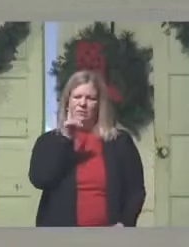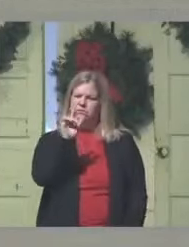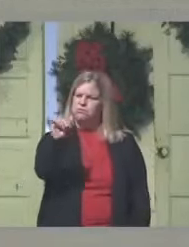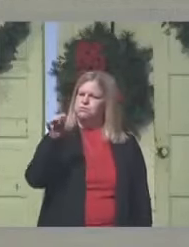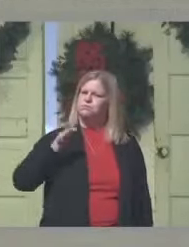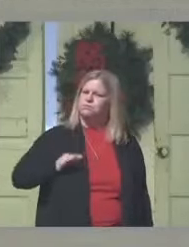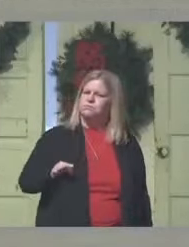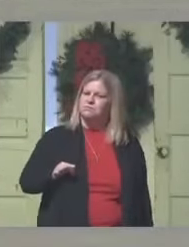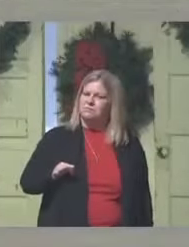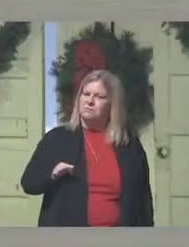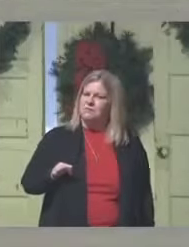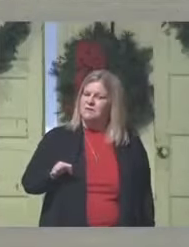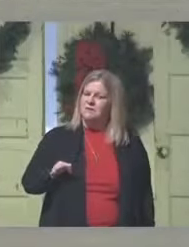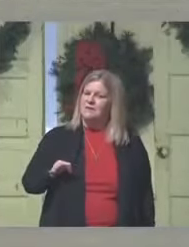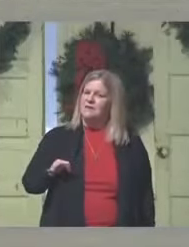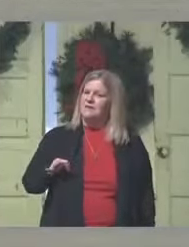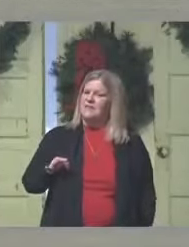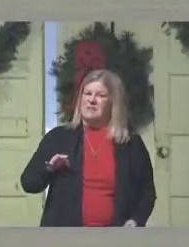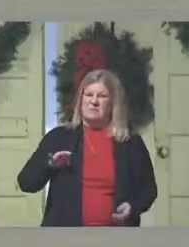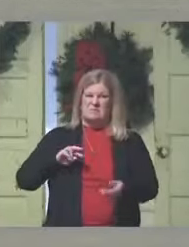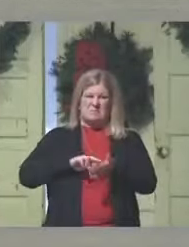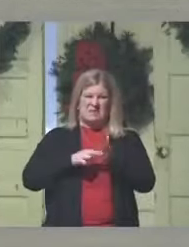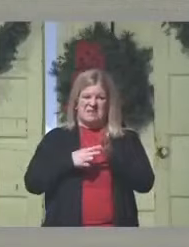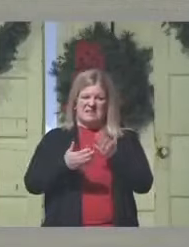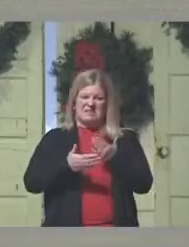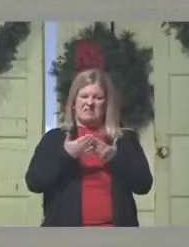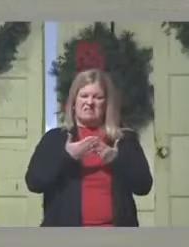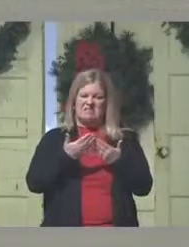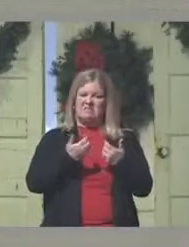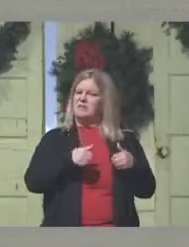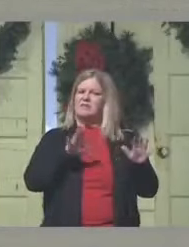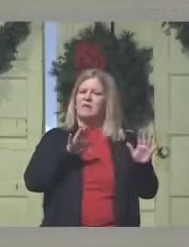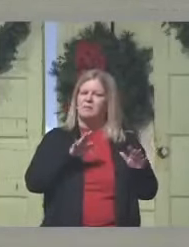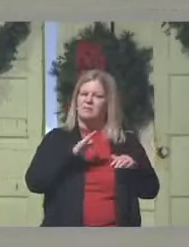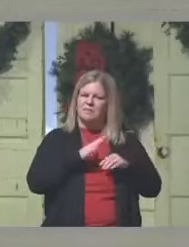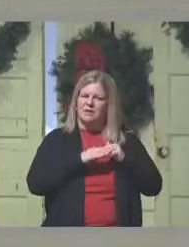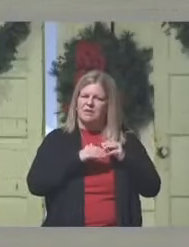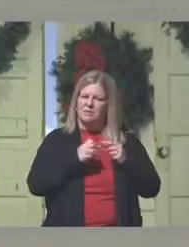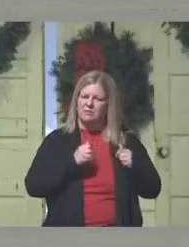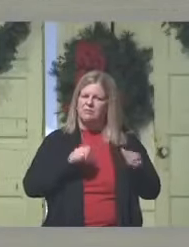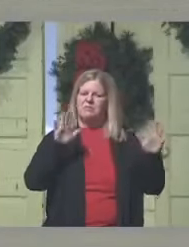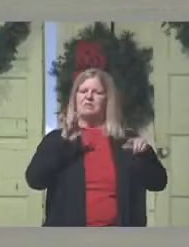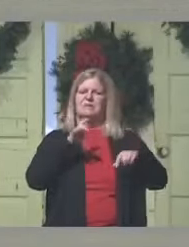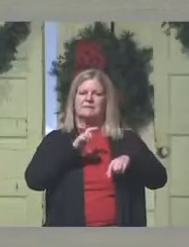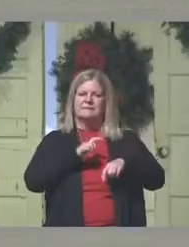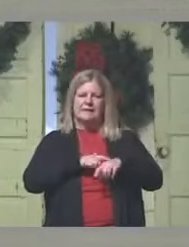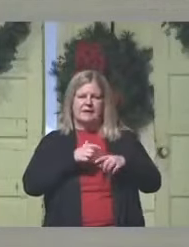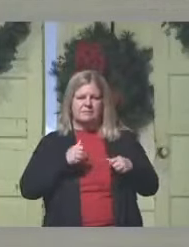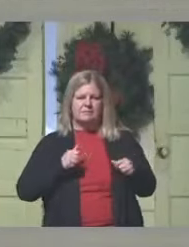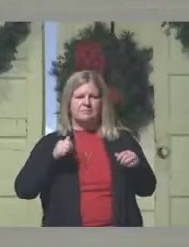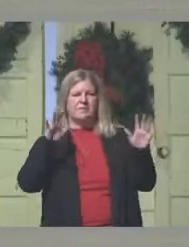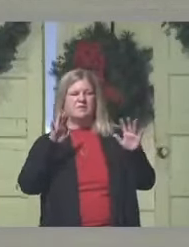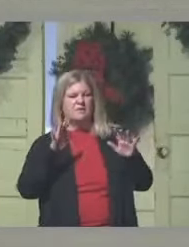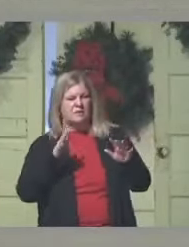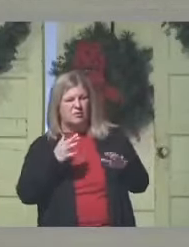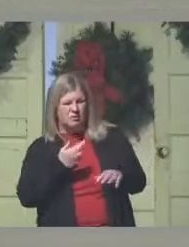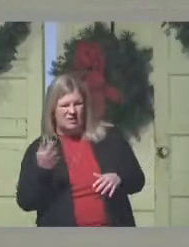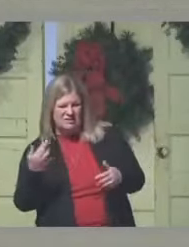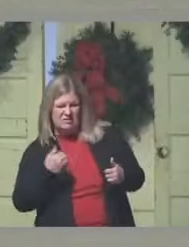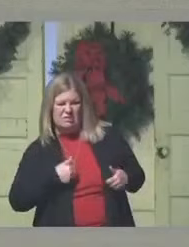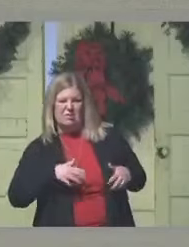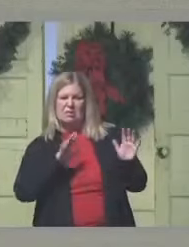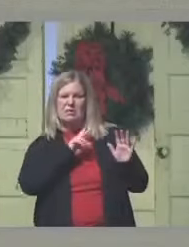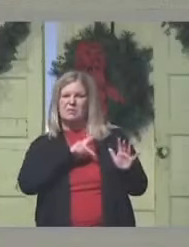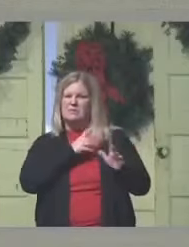even at the cost of convenience or comfort or time or resources or effort or